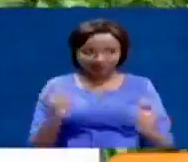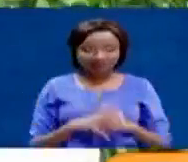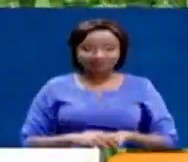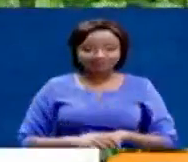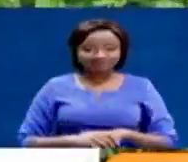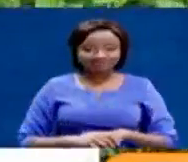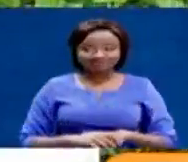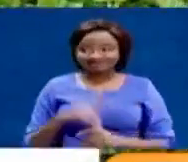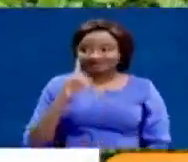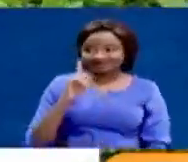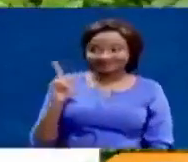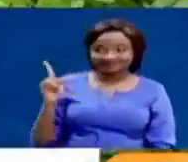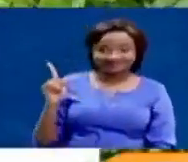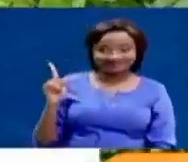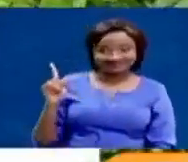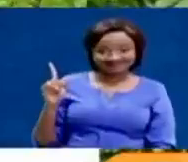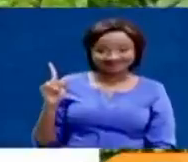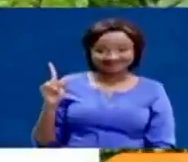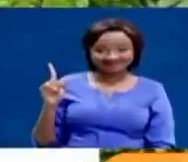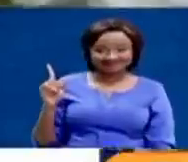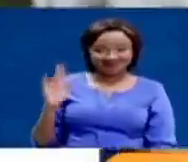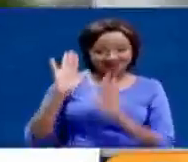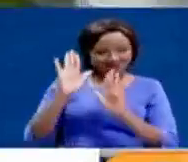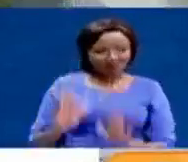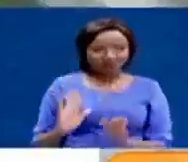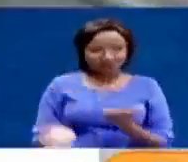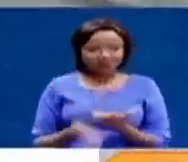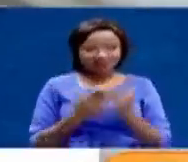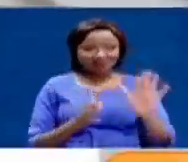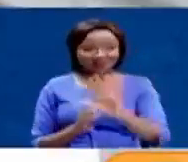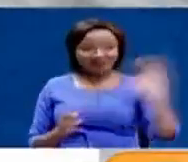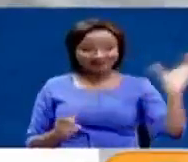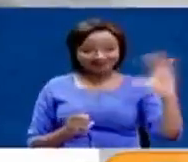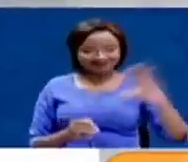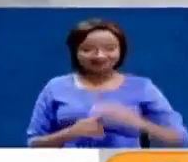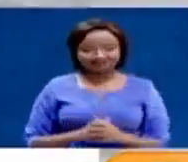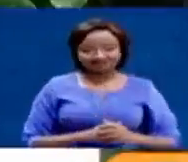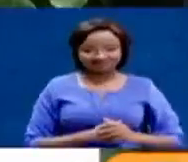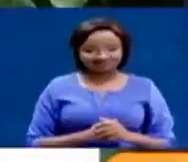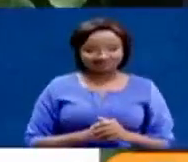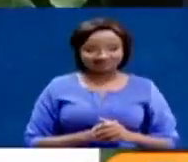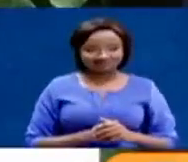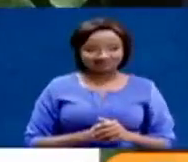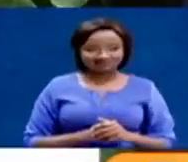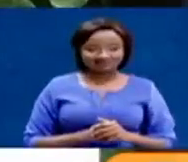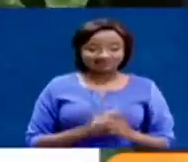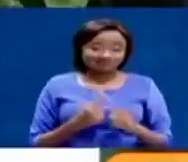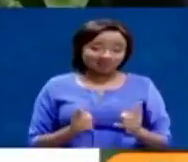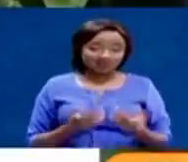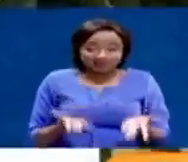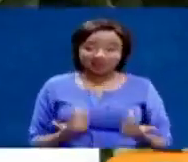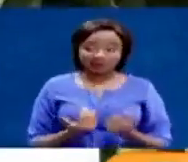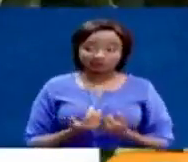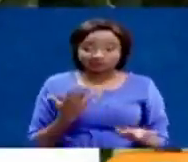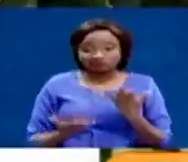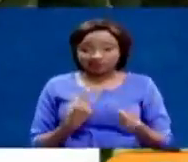Chopping veggies into slices is an important step for her clients, many of whom are always in a rush. But she may be forced to